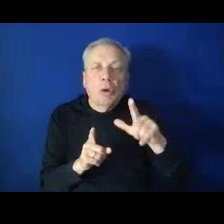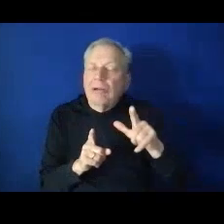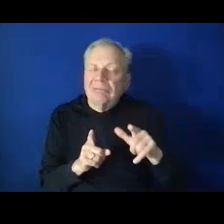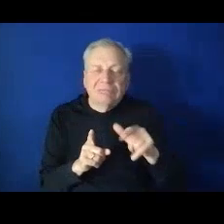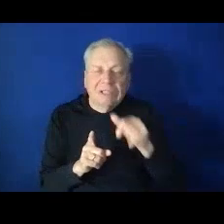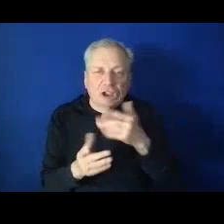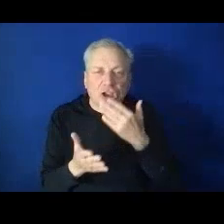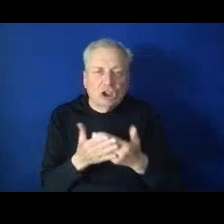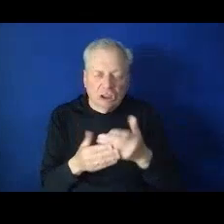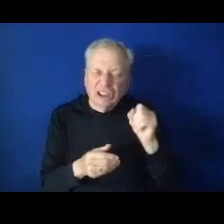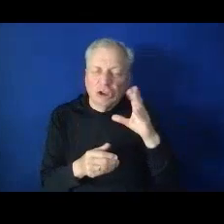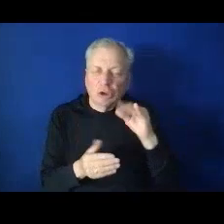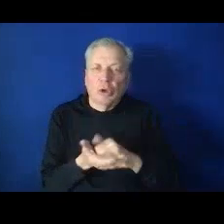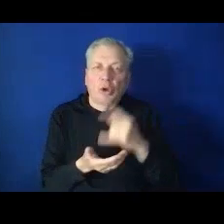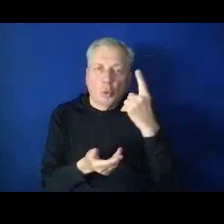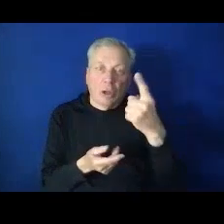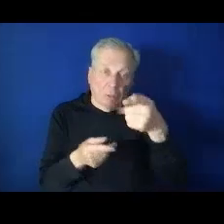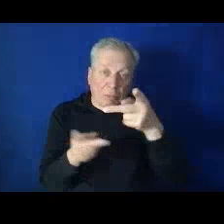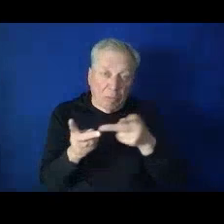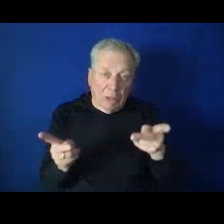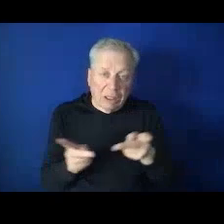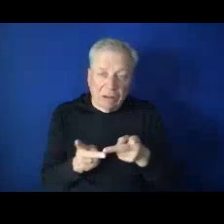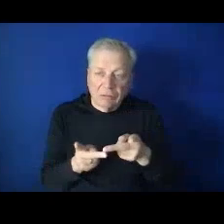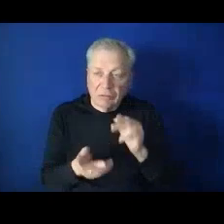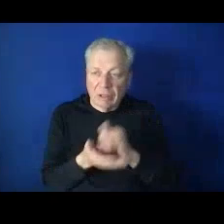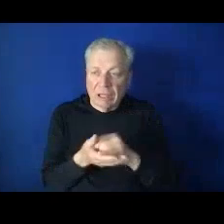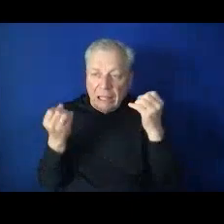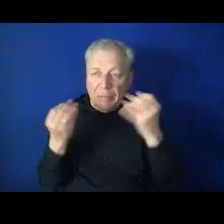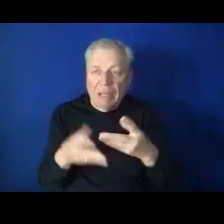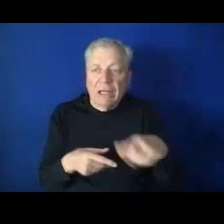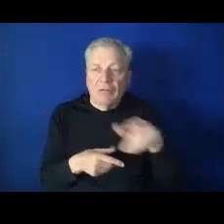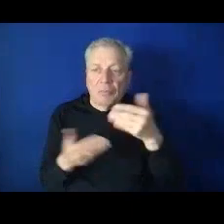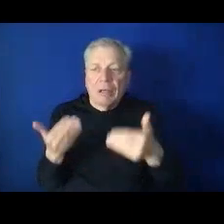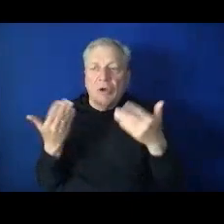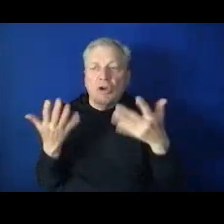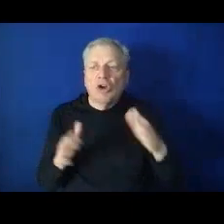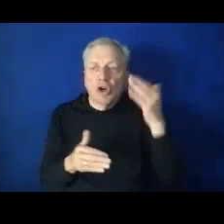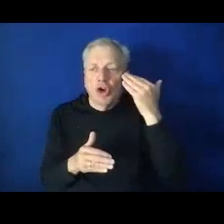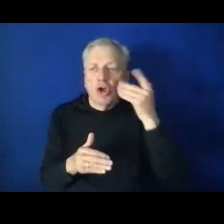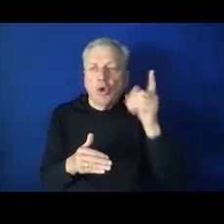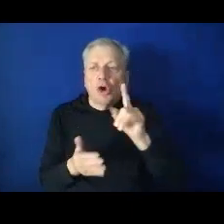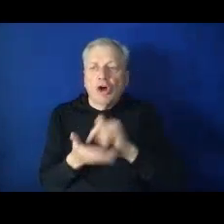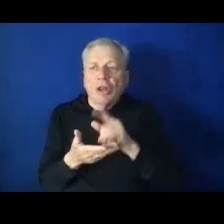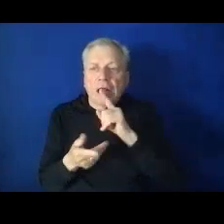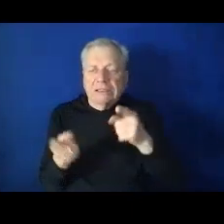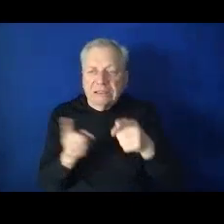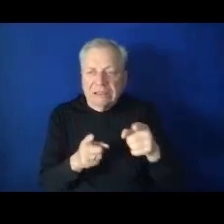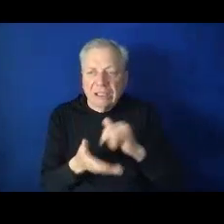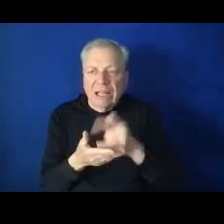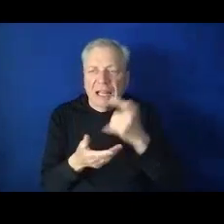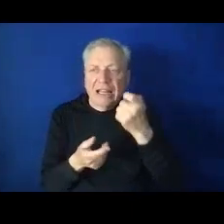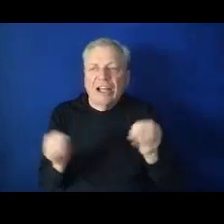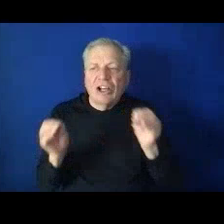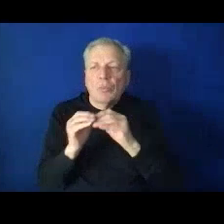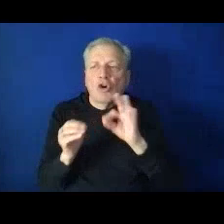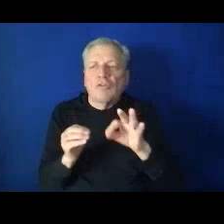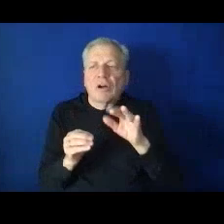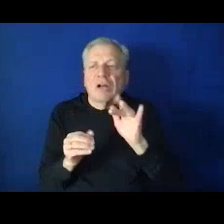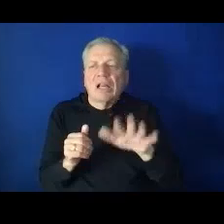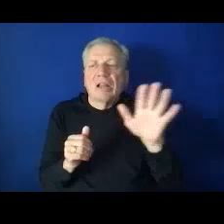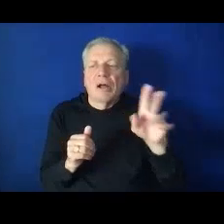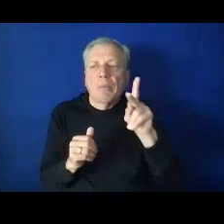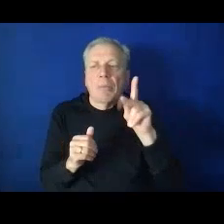This is Warm Springs Spike Rush. Many of you might know where this was taken. It's a little bit of a park favorite because